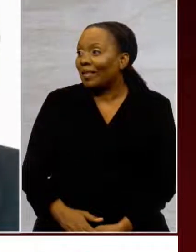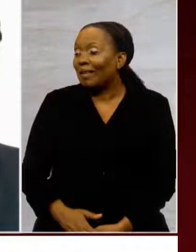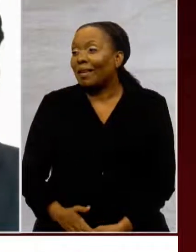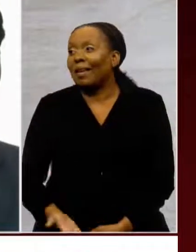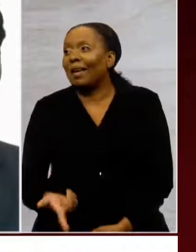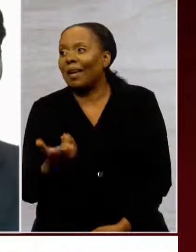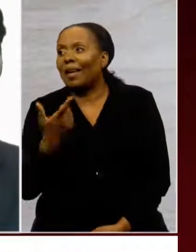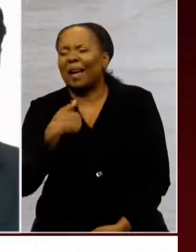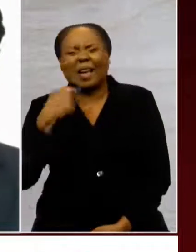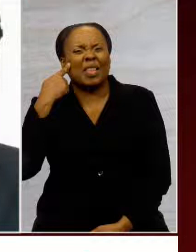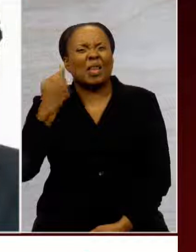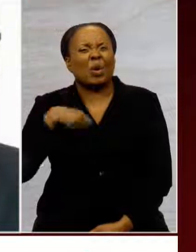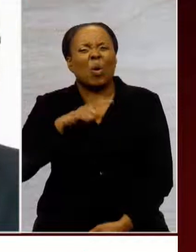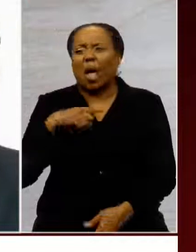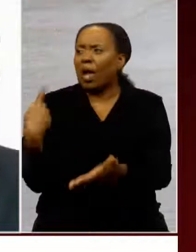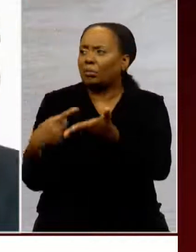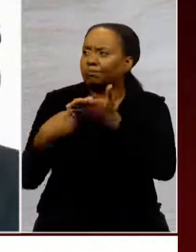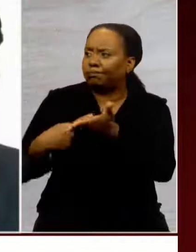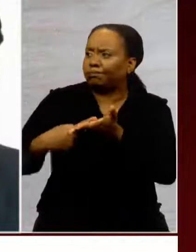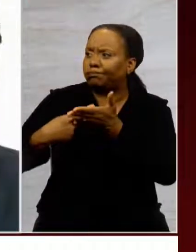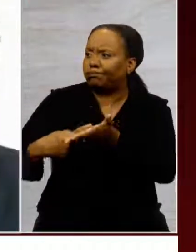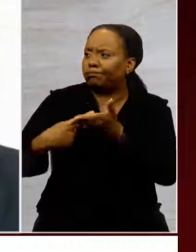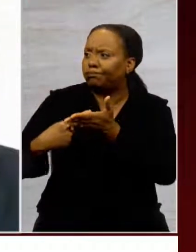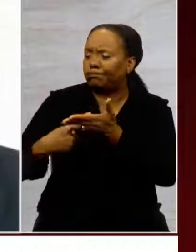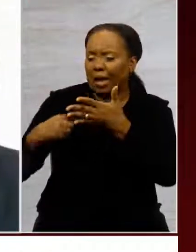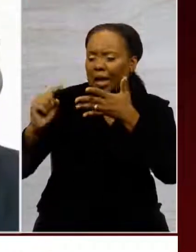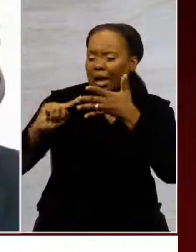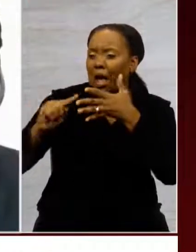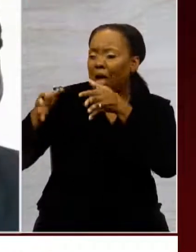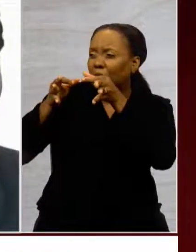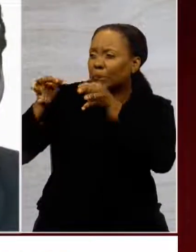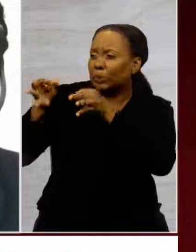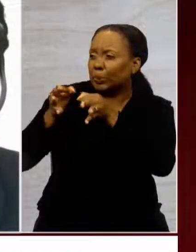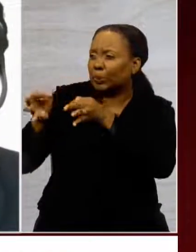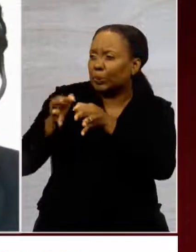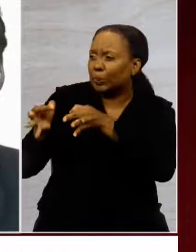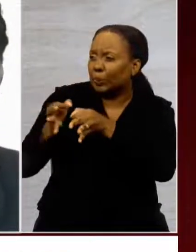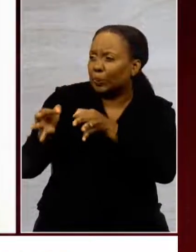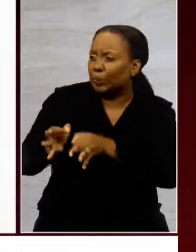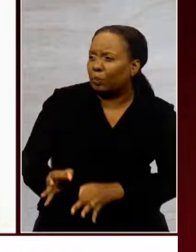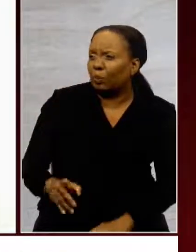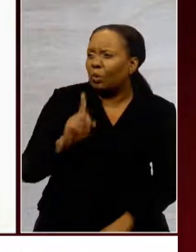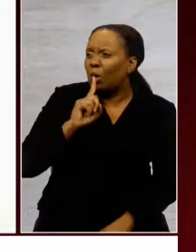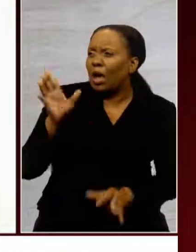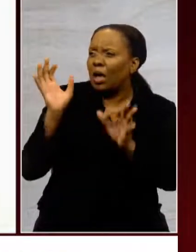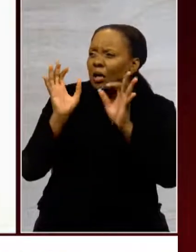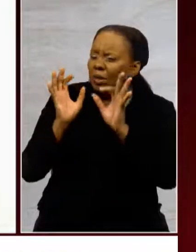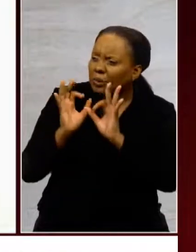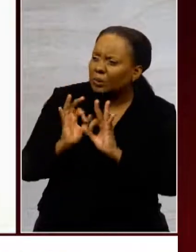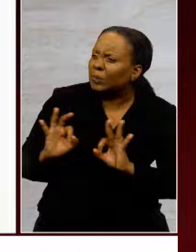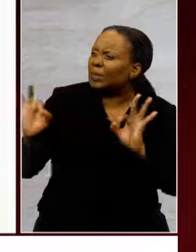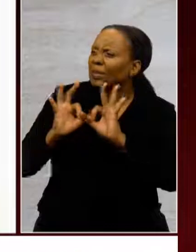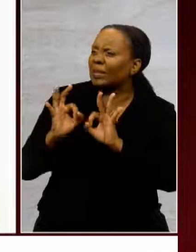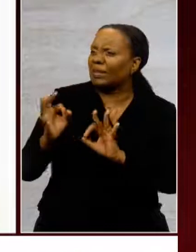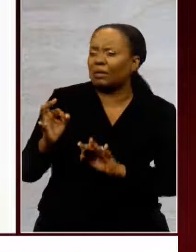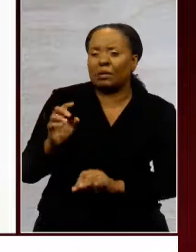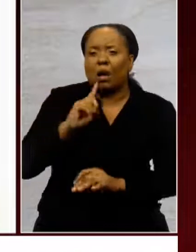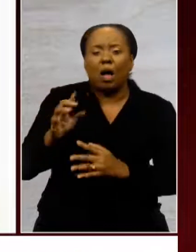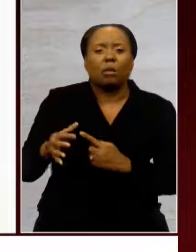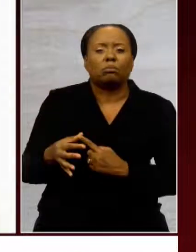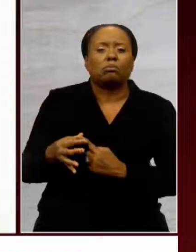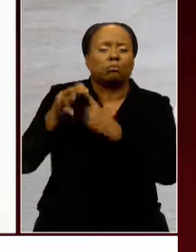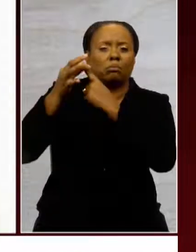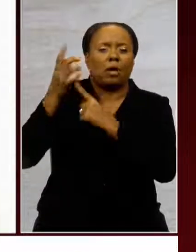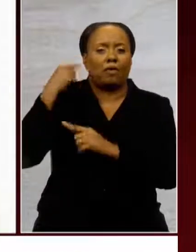of consultation that you just heard Kerry describe, I think is near unprecedented for the process of